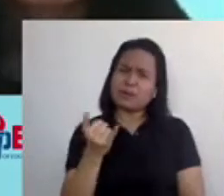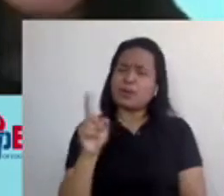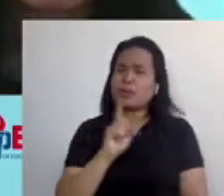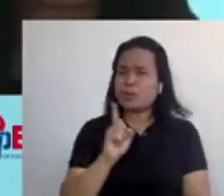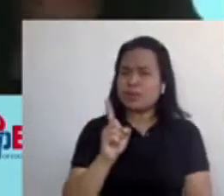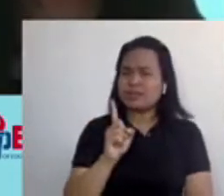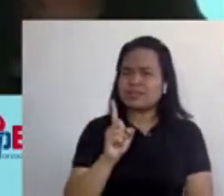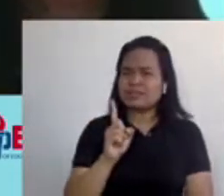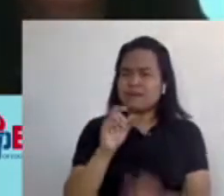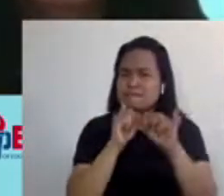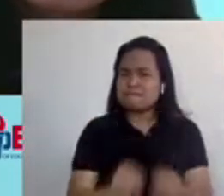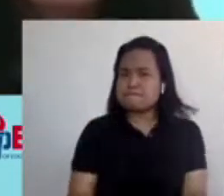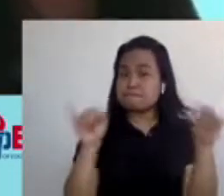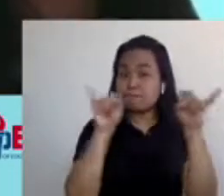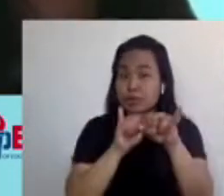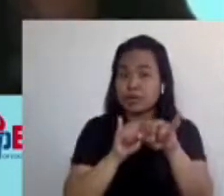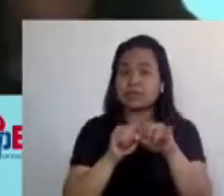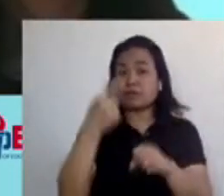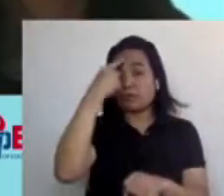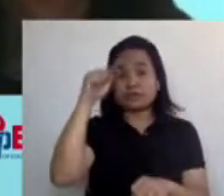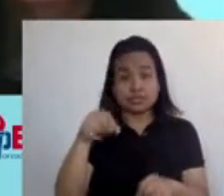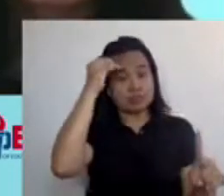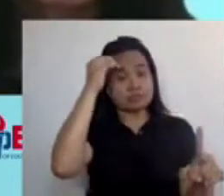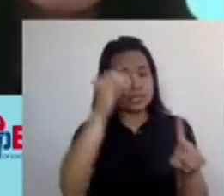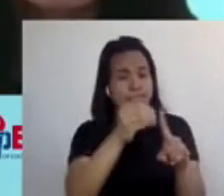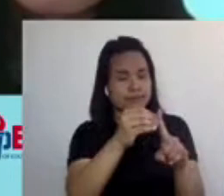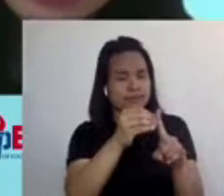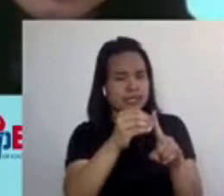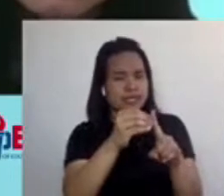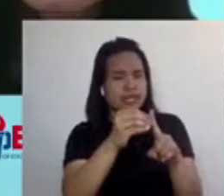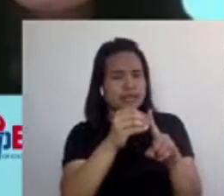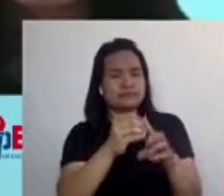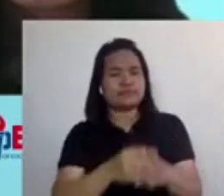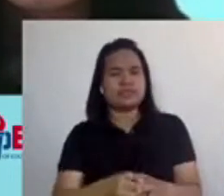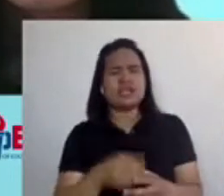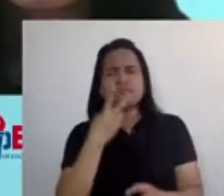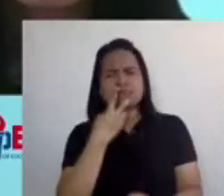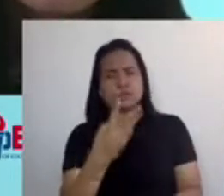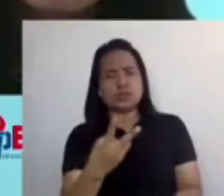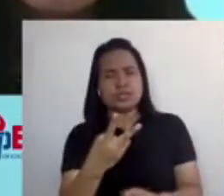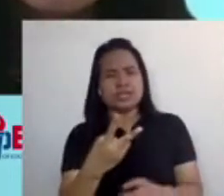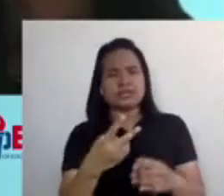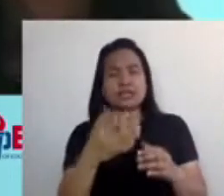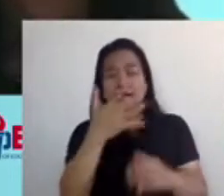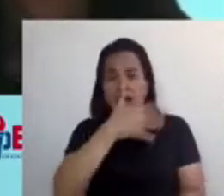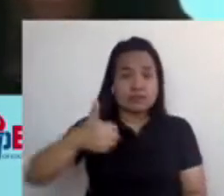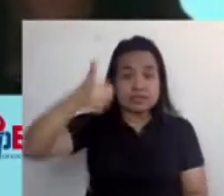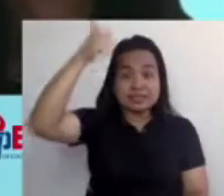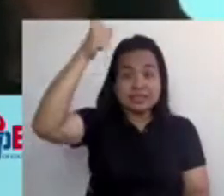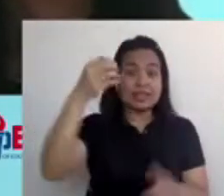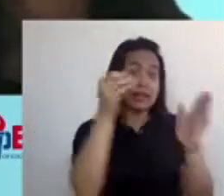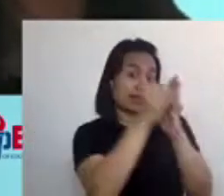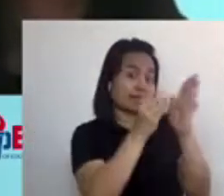particular objective? If you look at our performance indicator under outstanding, it says here, with